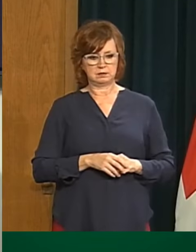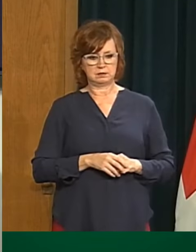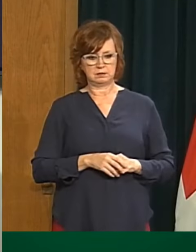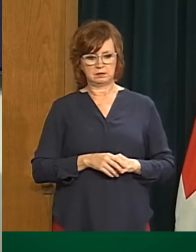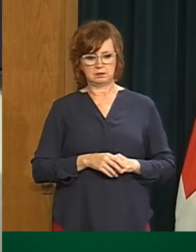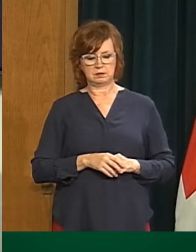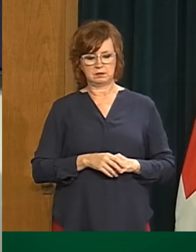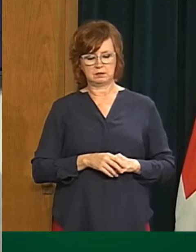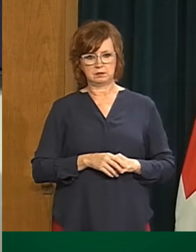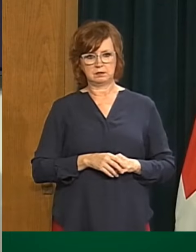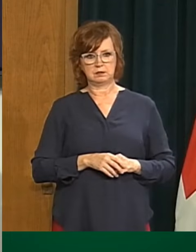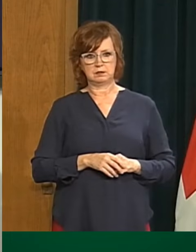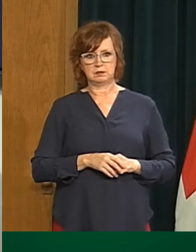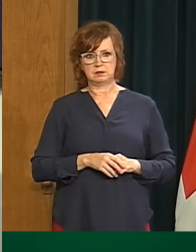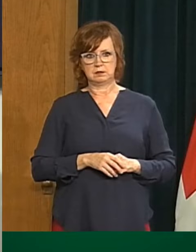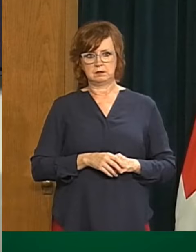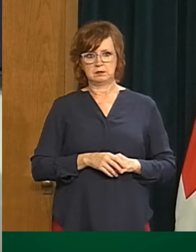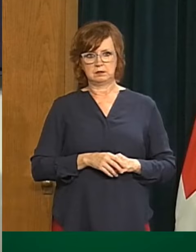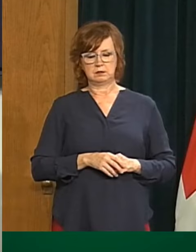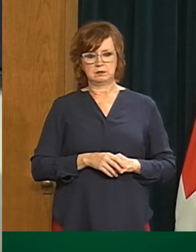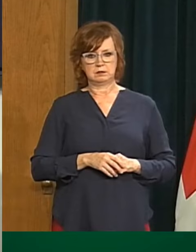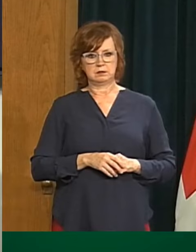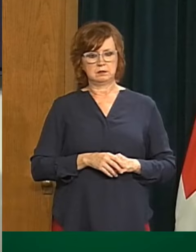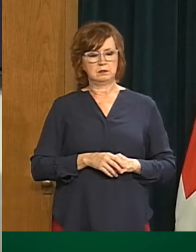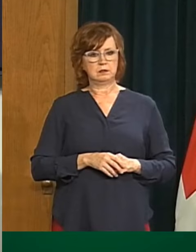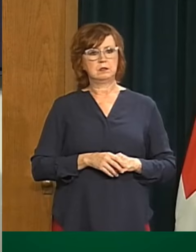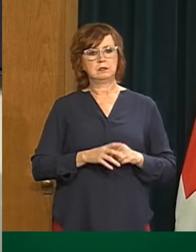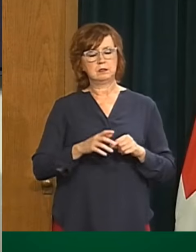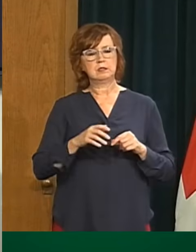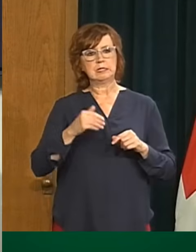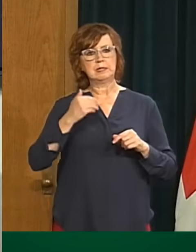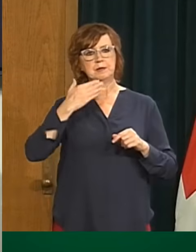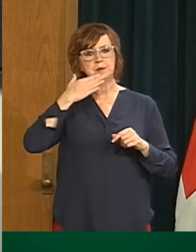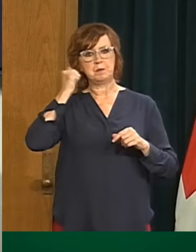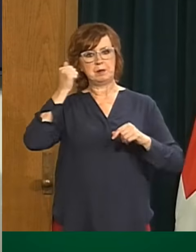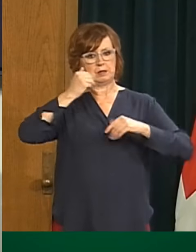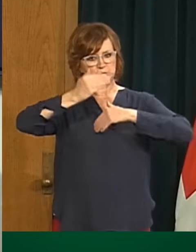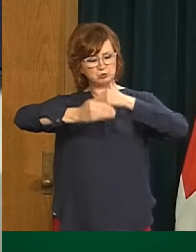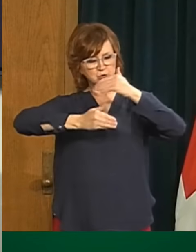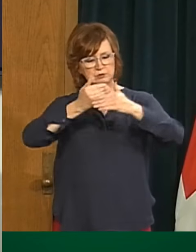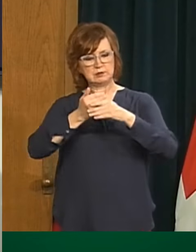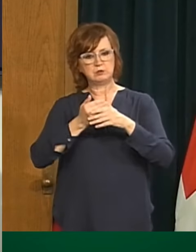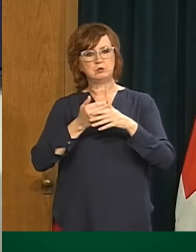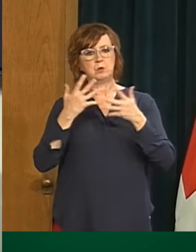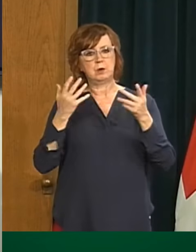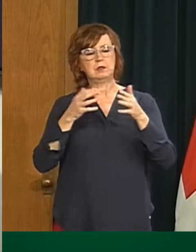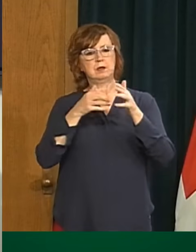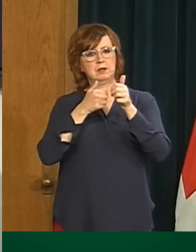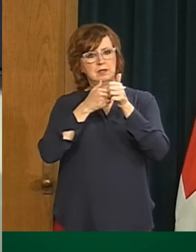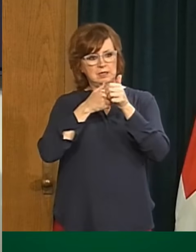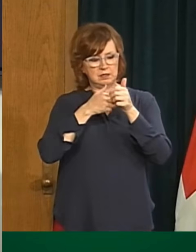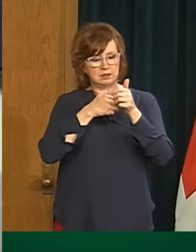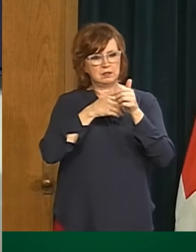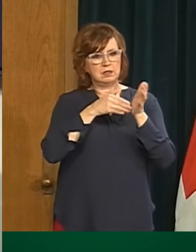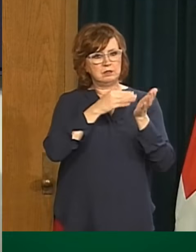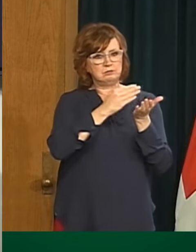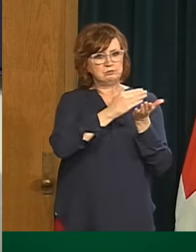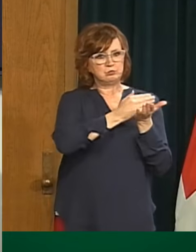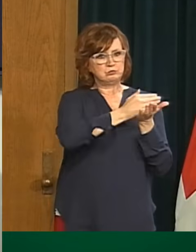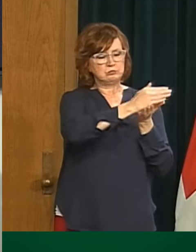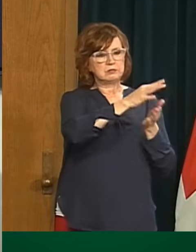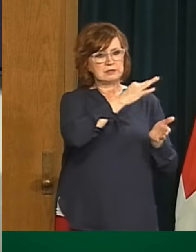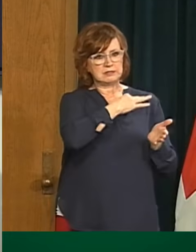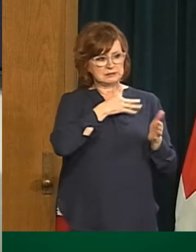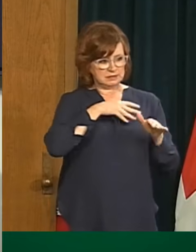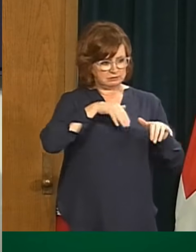from the workplace while the contact tracing and investigation can continue. So I think that while we know around